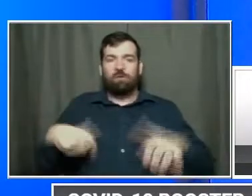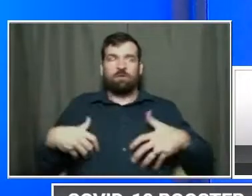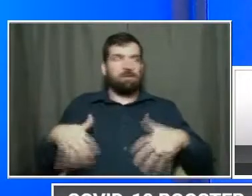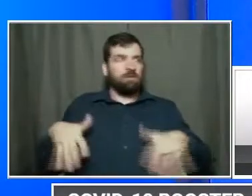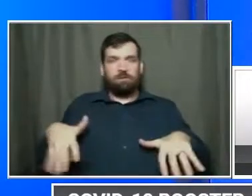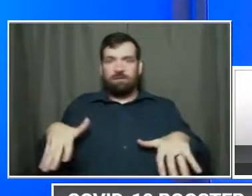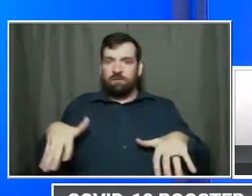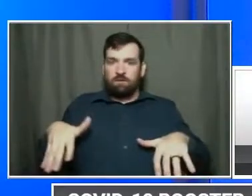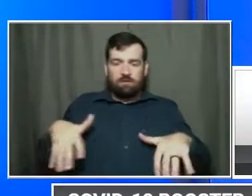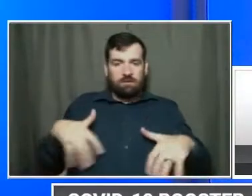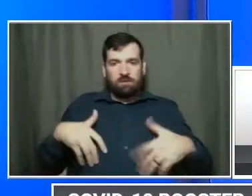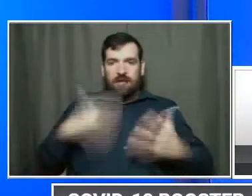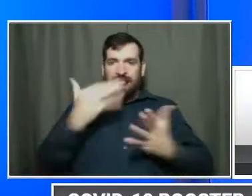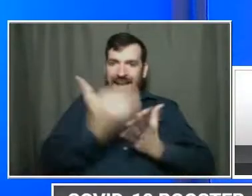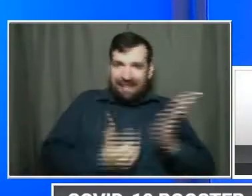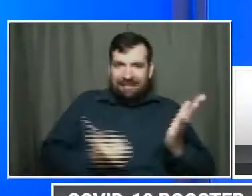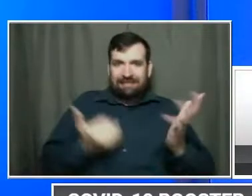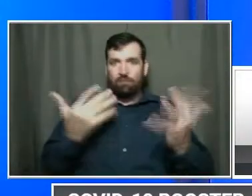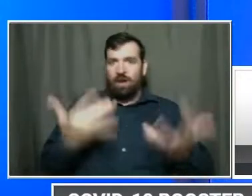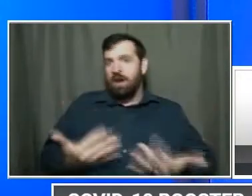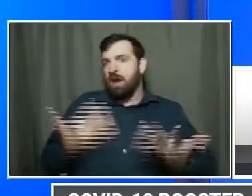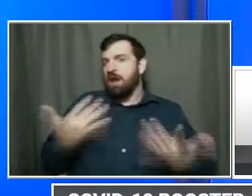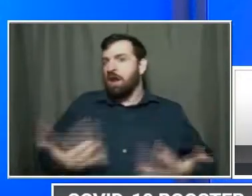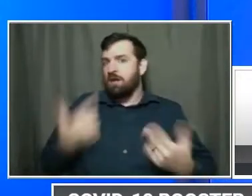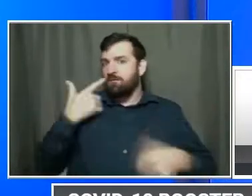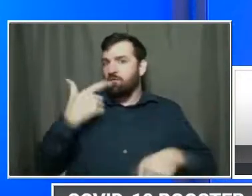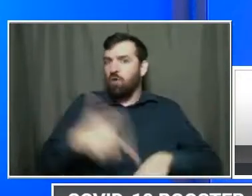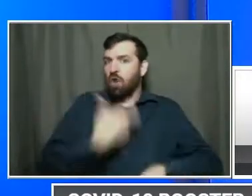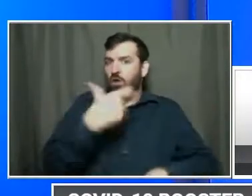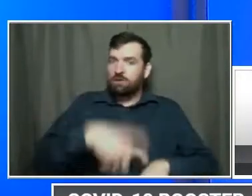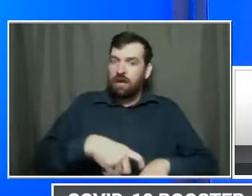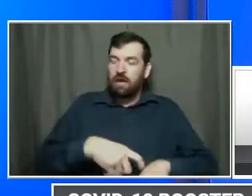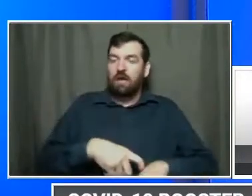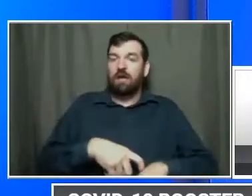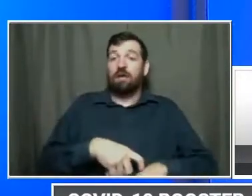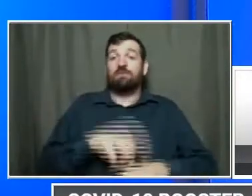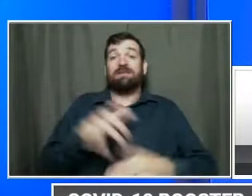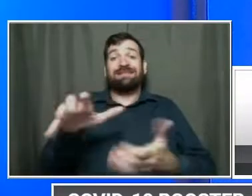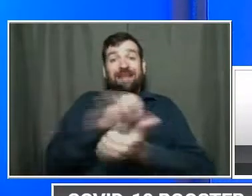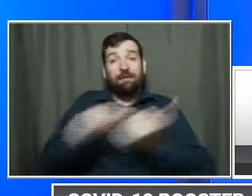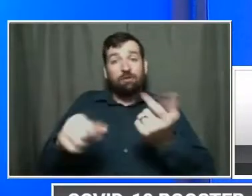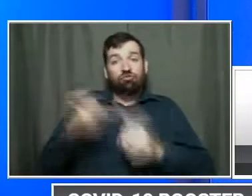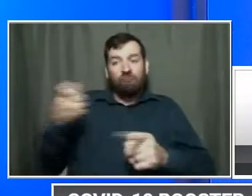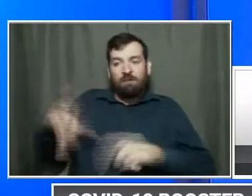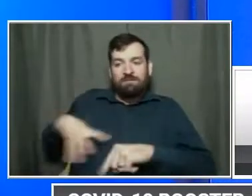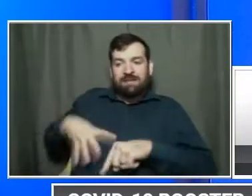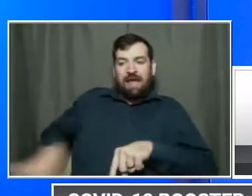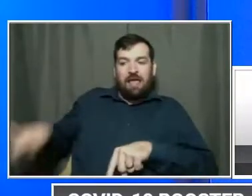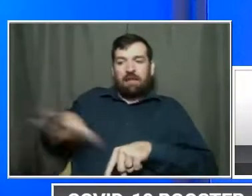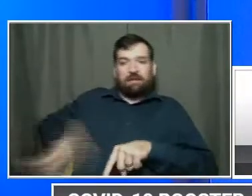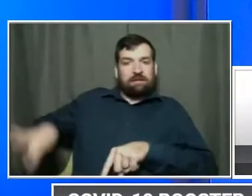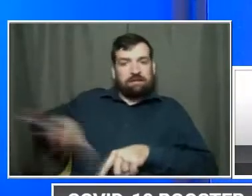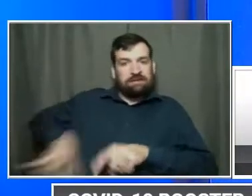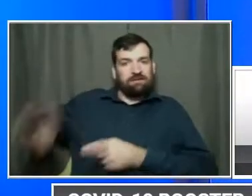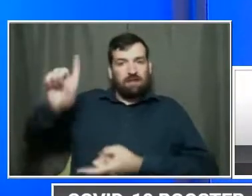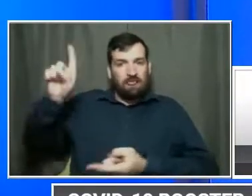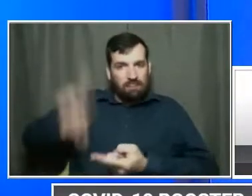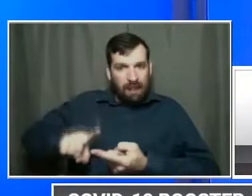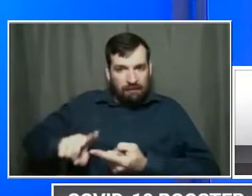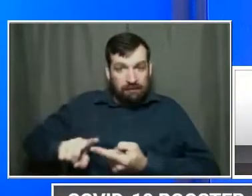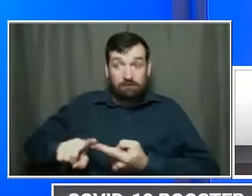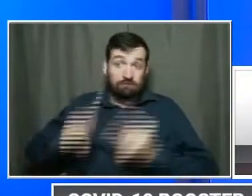list for a long period of time. You tend to have less damage from dialysis, because you can hopefully get that before you even go